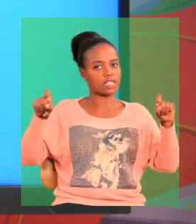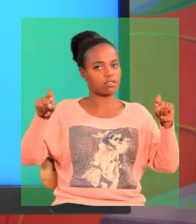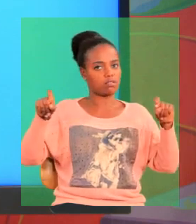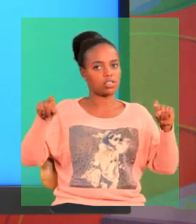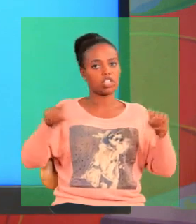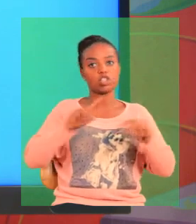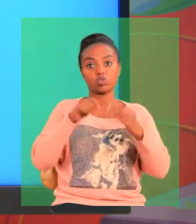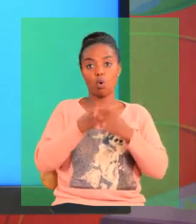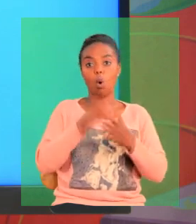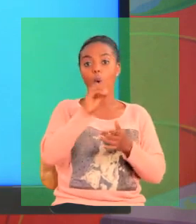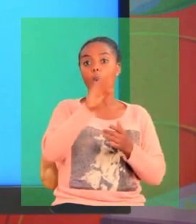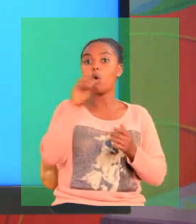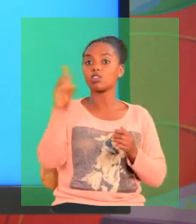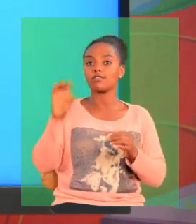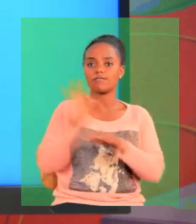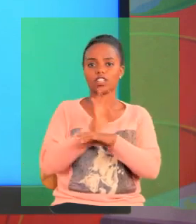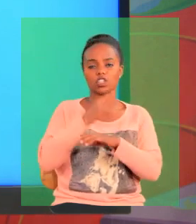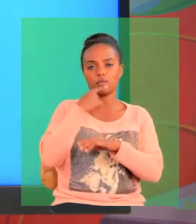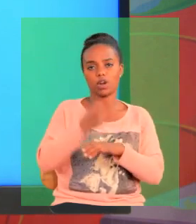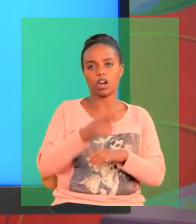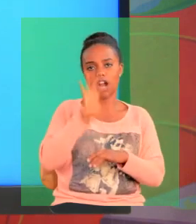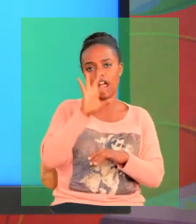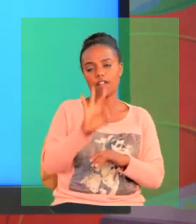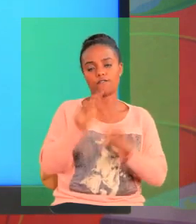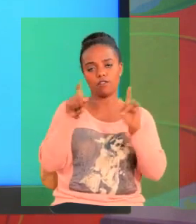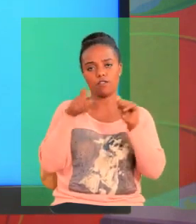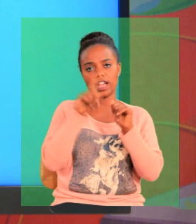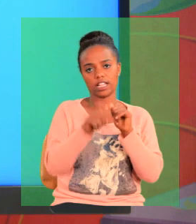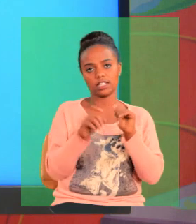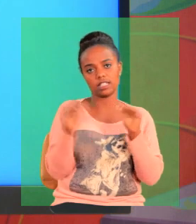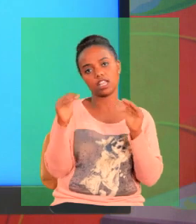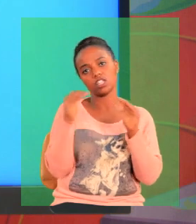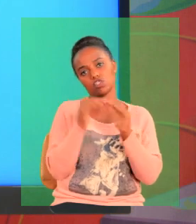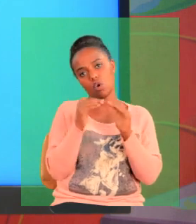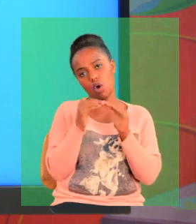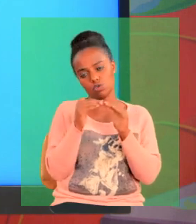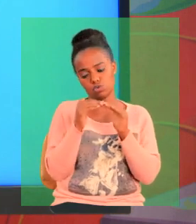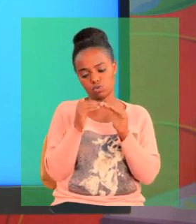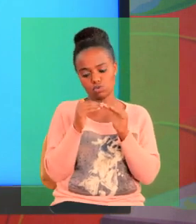function odd. Therefore, f of x is equal to